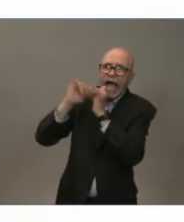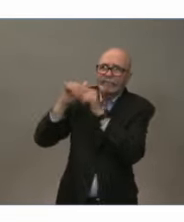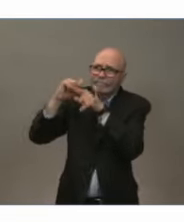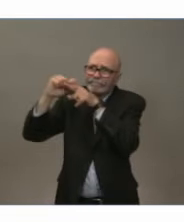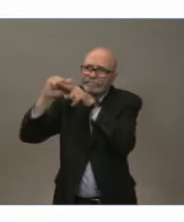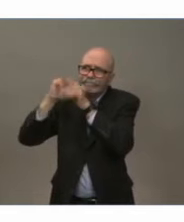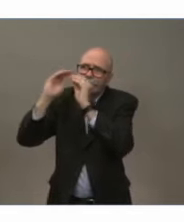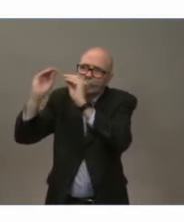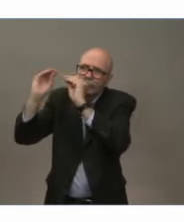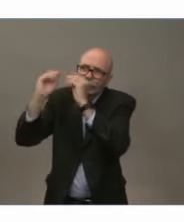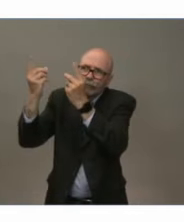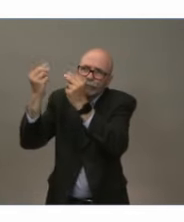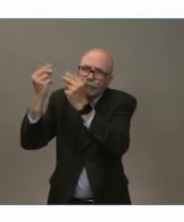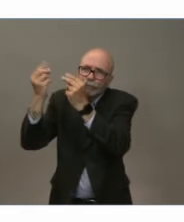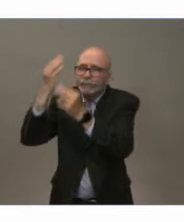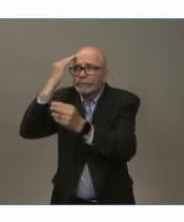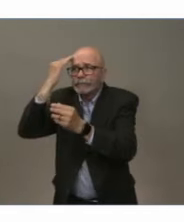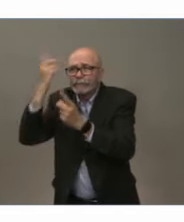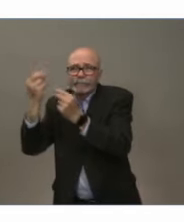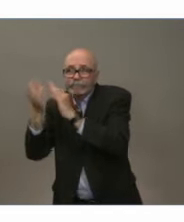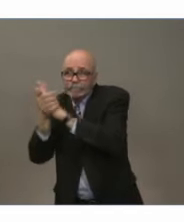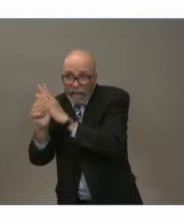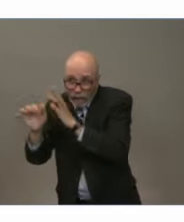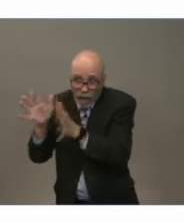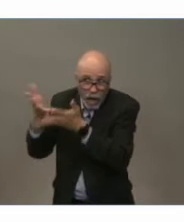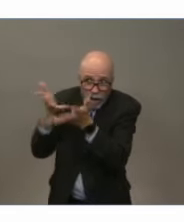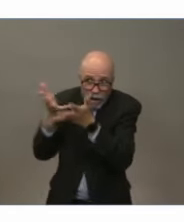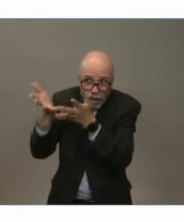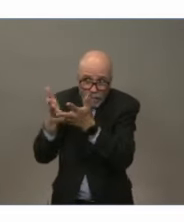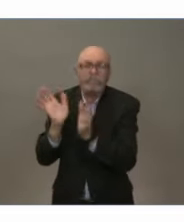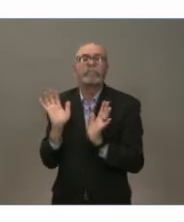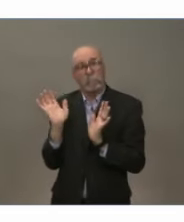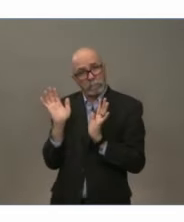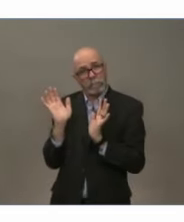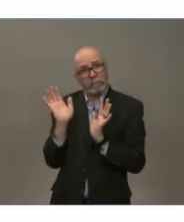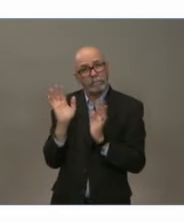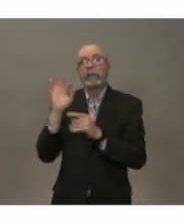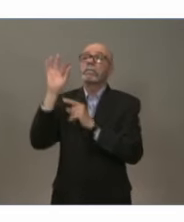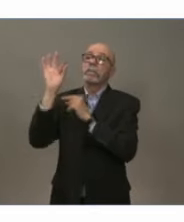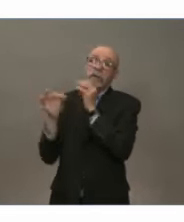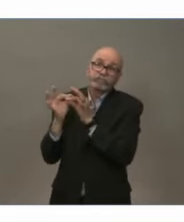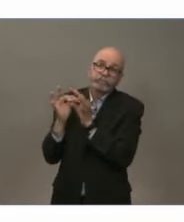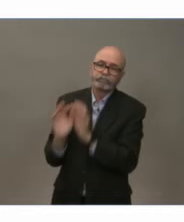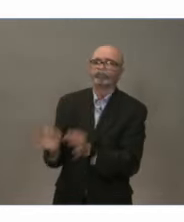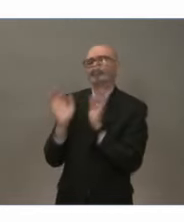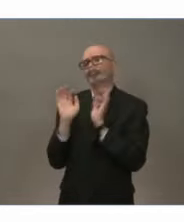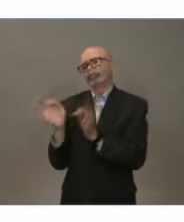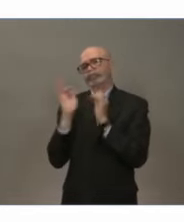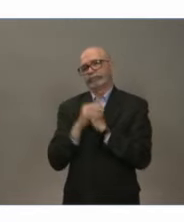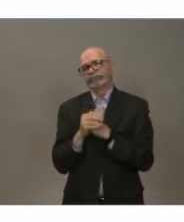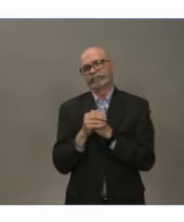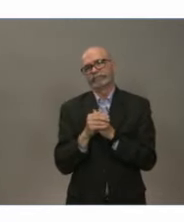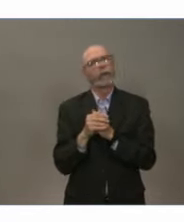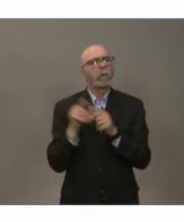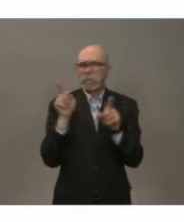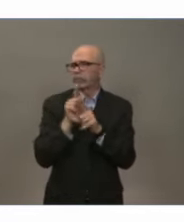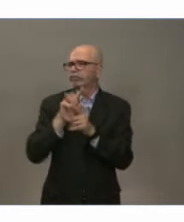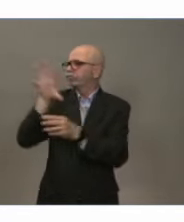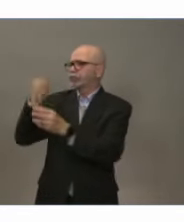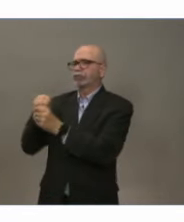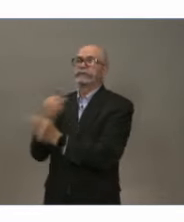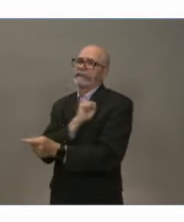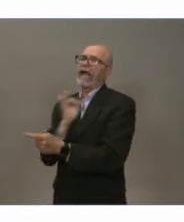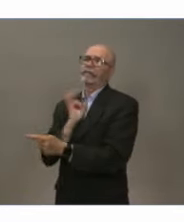capacity and the skills to test residents, and whatever works best to make sure that we're getting their staff tested in a timely way. Your